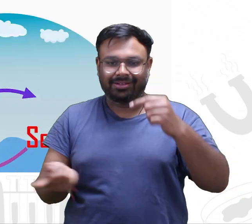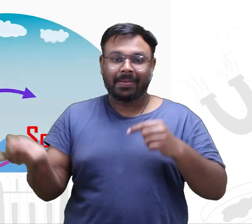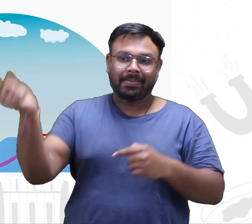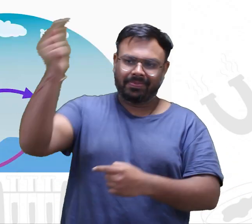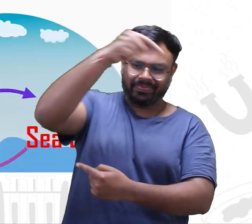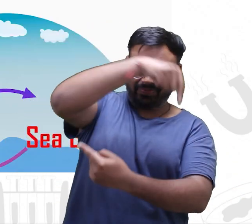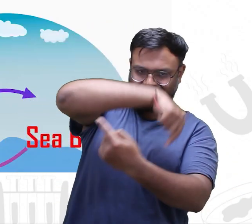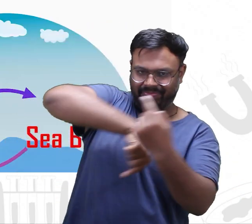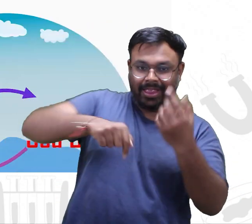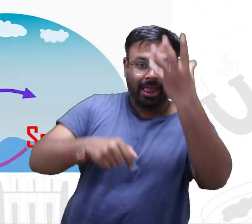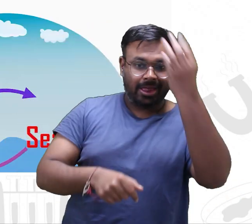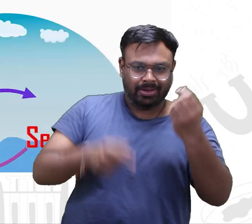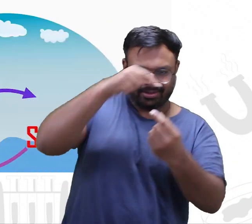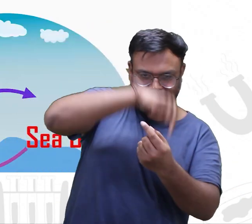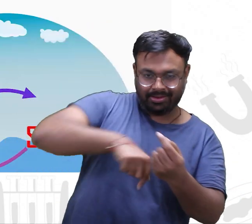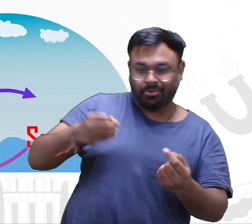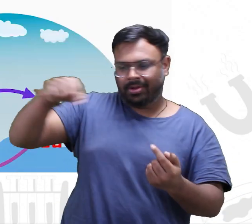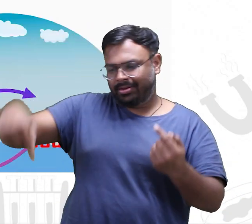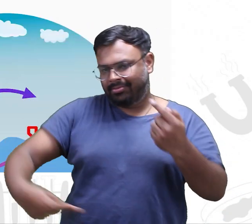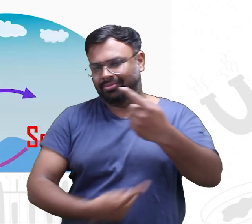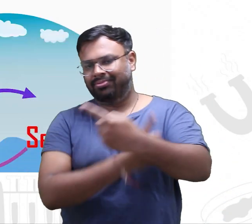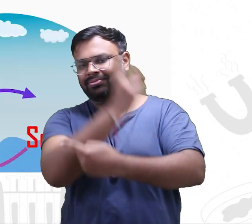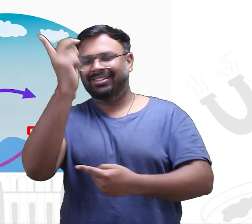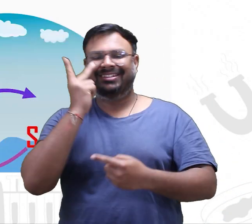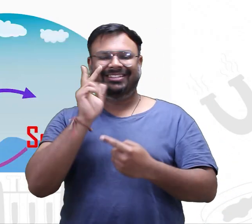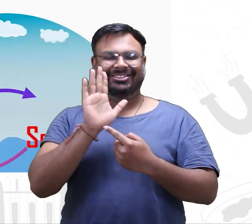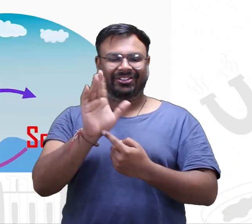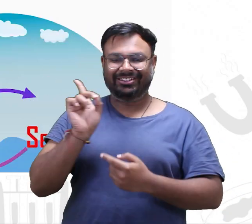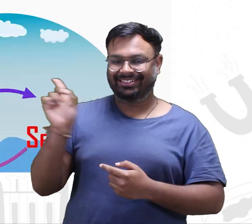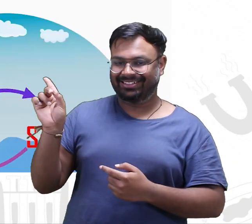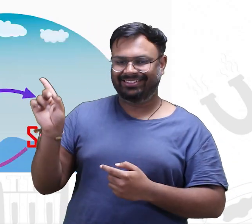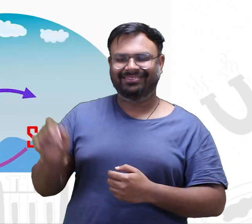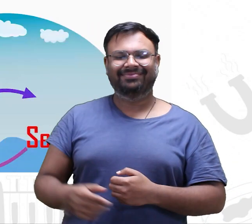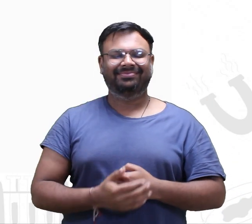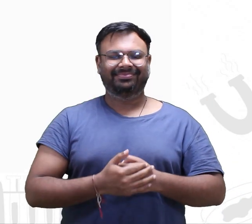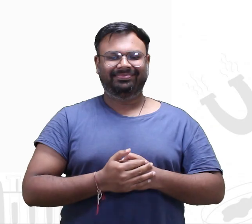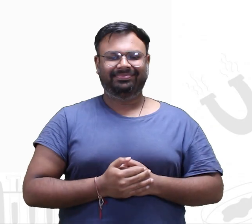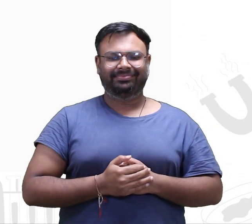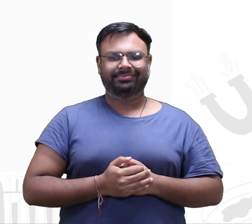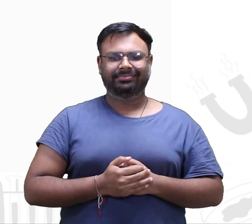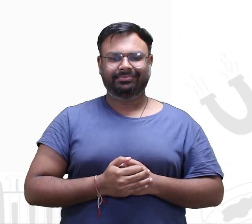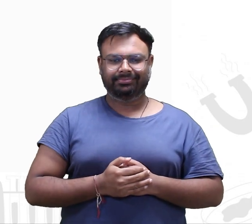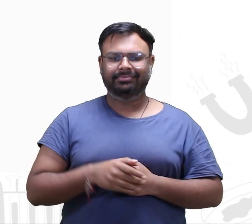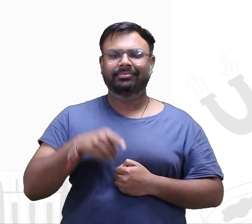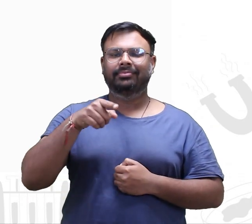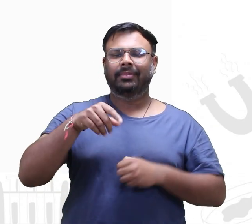sea breeze takes place in daytime and land breeze takes place at the night.